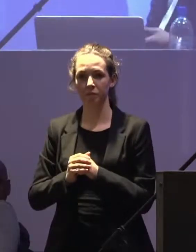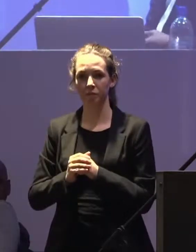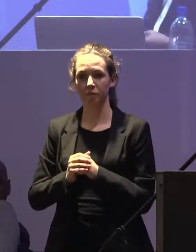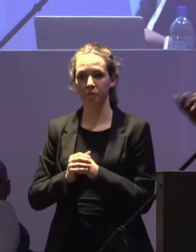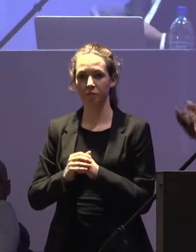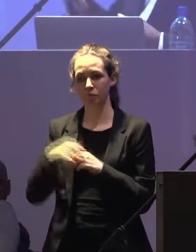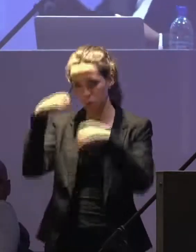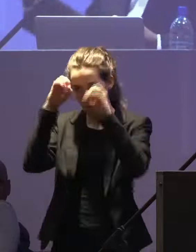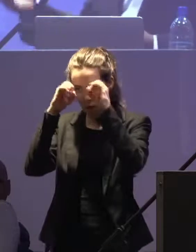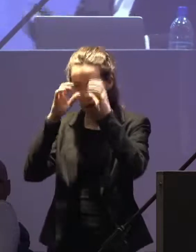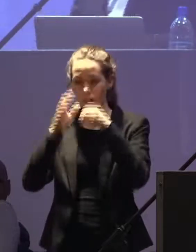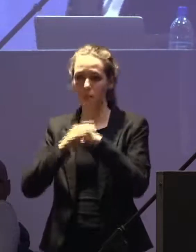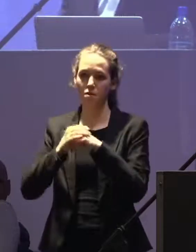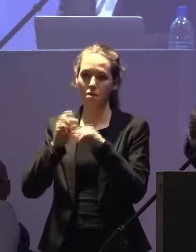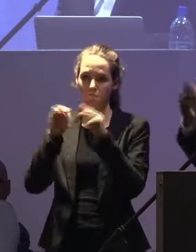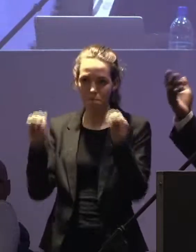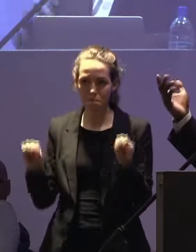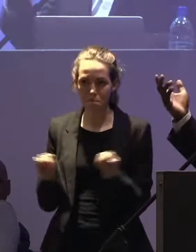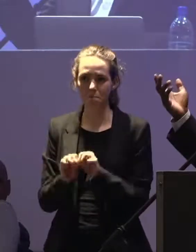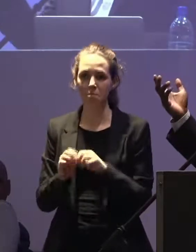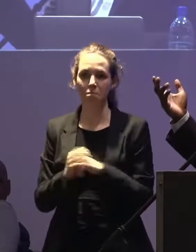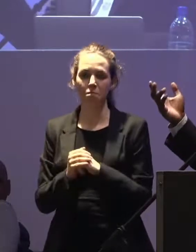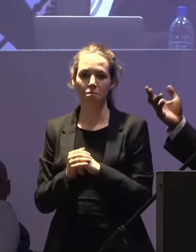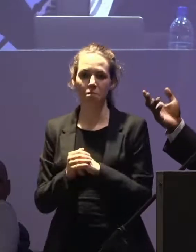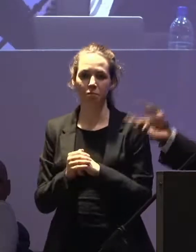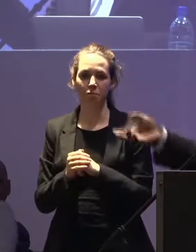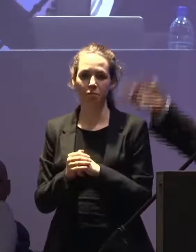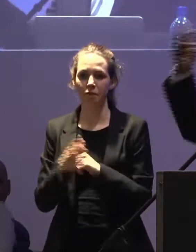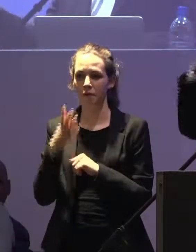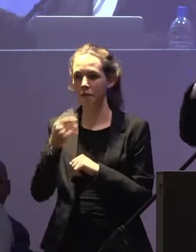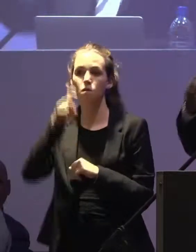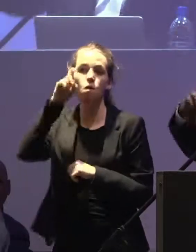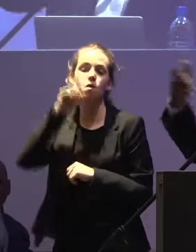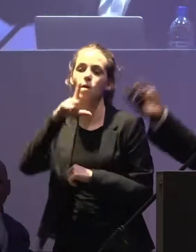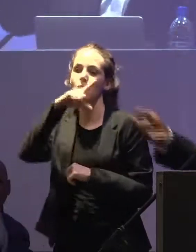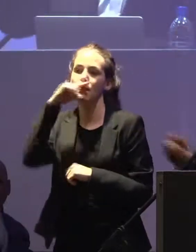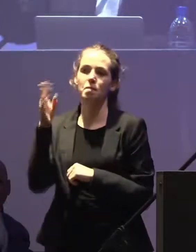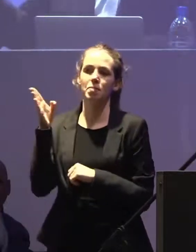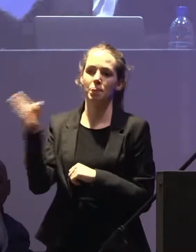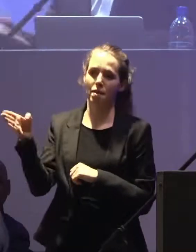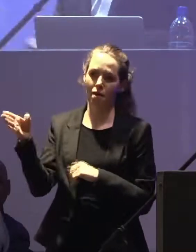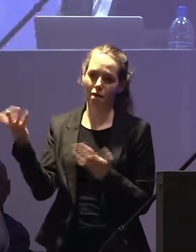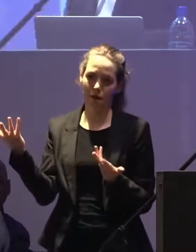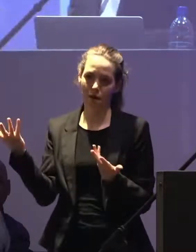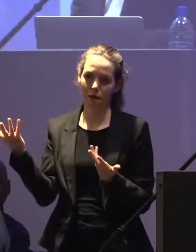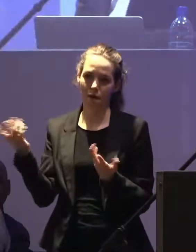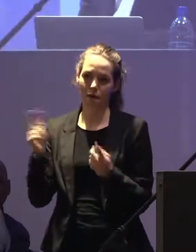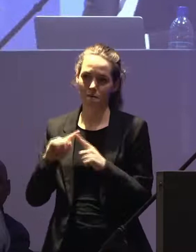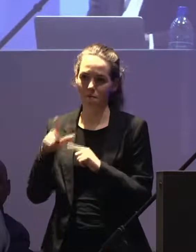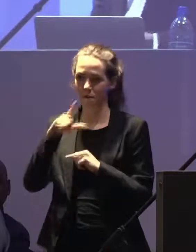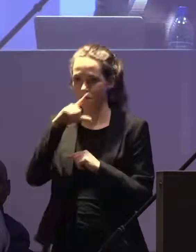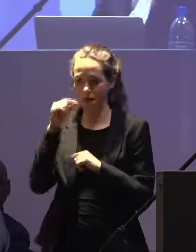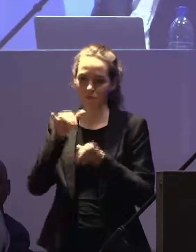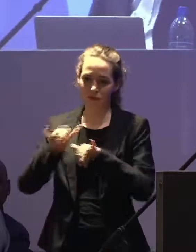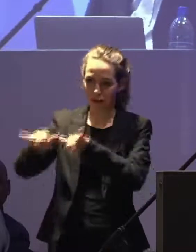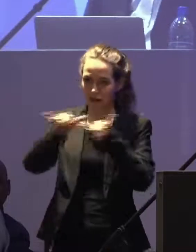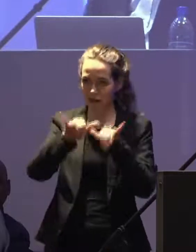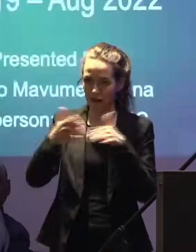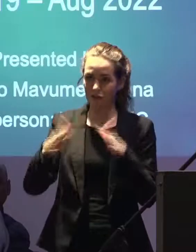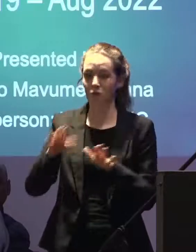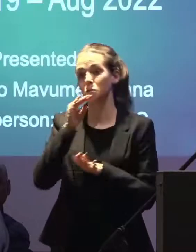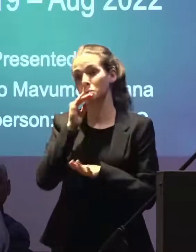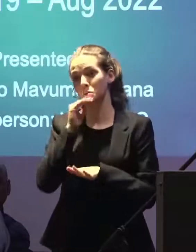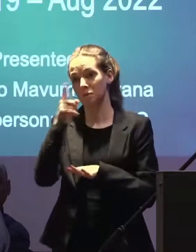got Google Maps, because they show the old names after the name has been standardized. But SANRAL is the